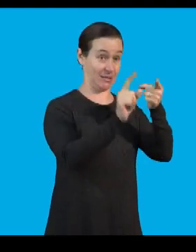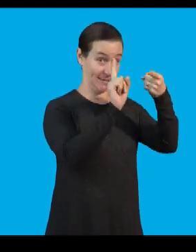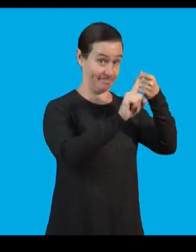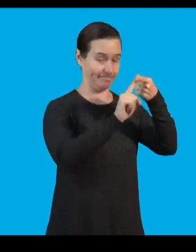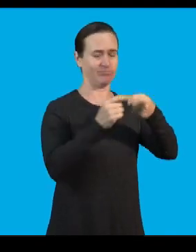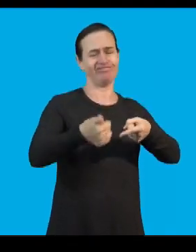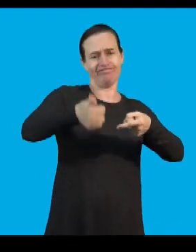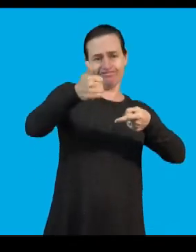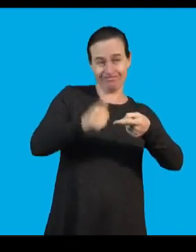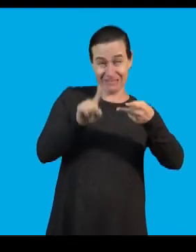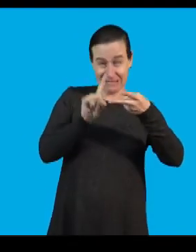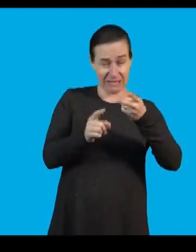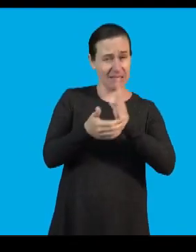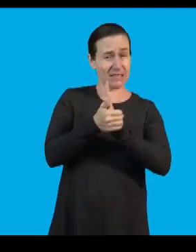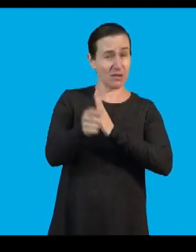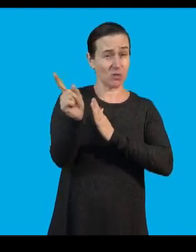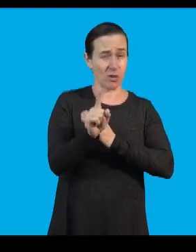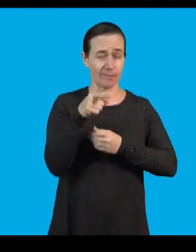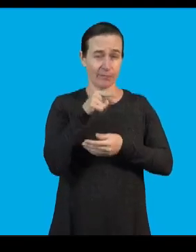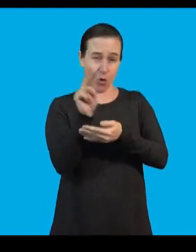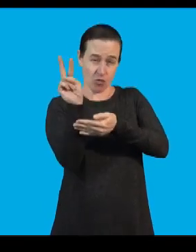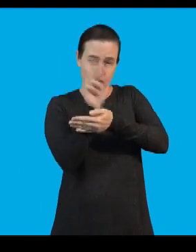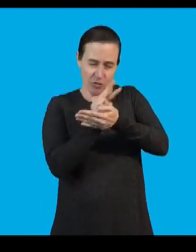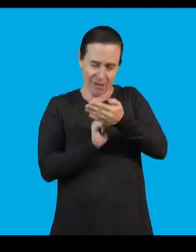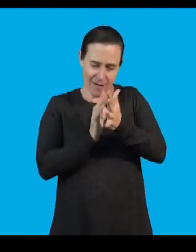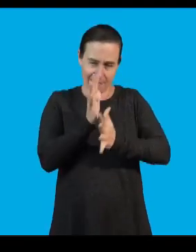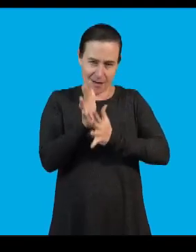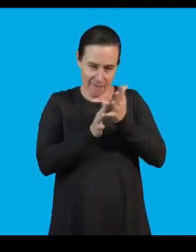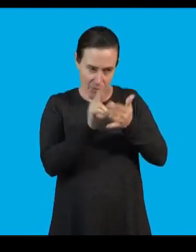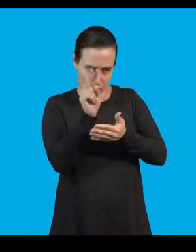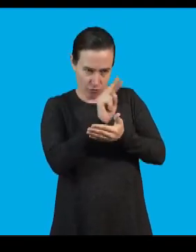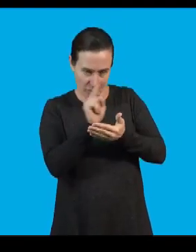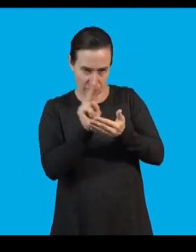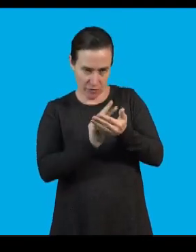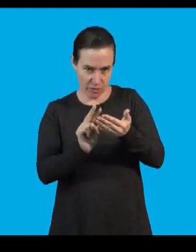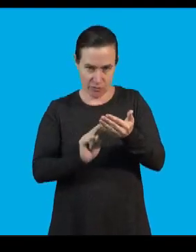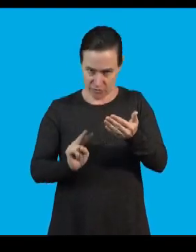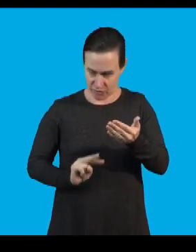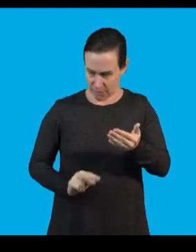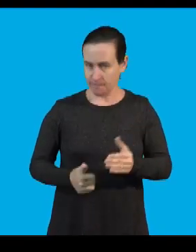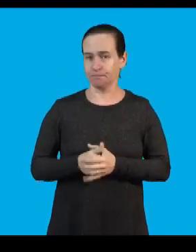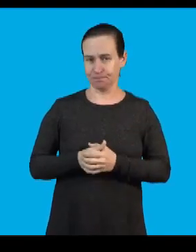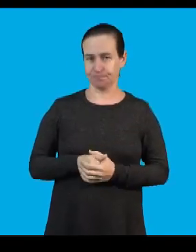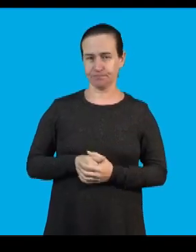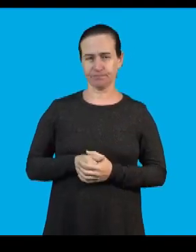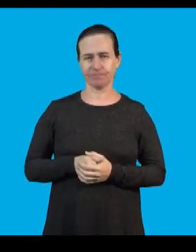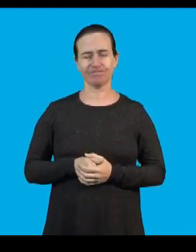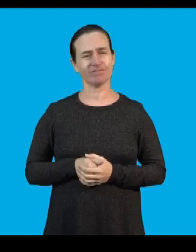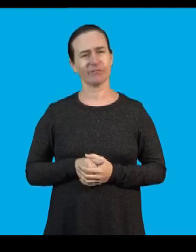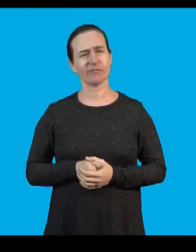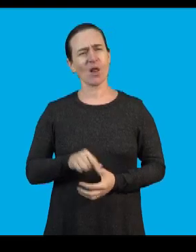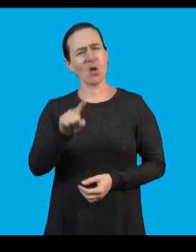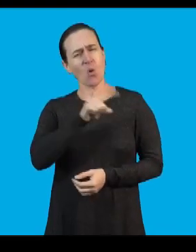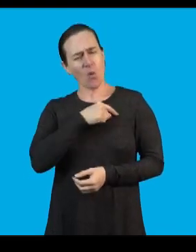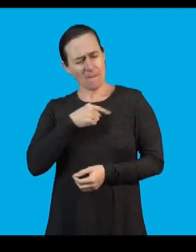our comprehension strategies, and that is reading the text carefully, all right?